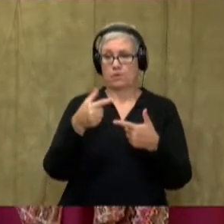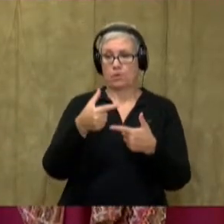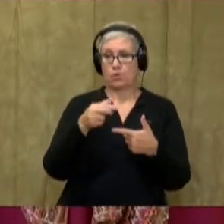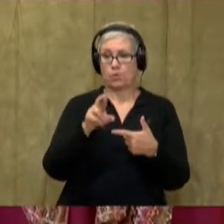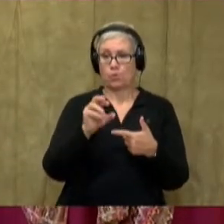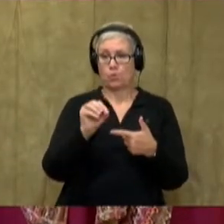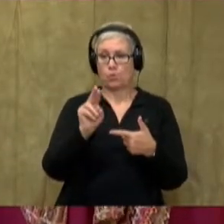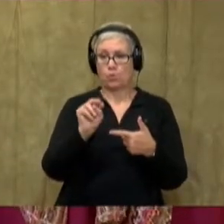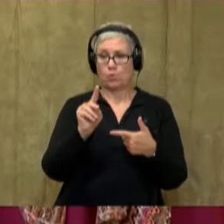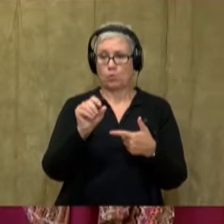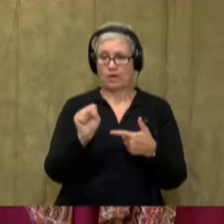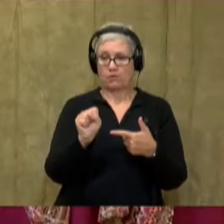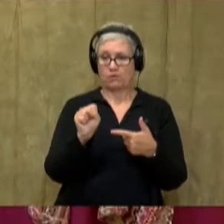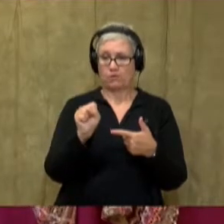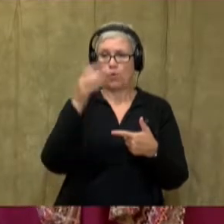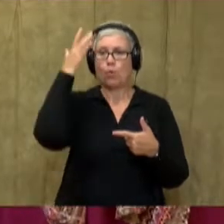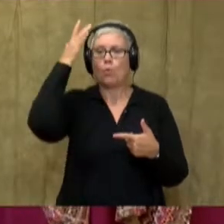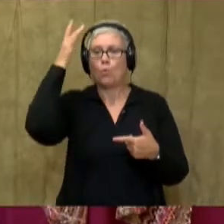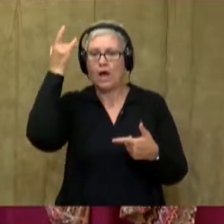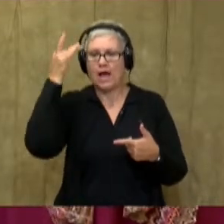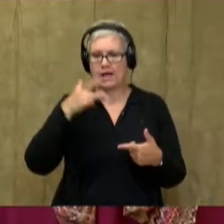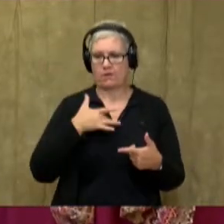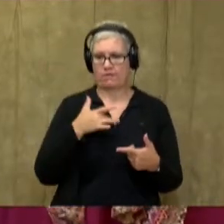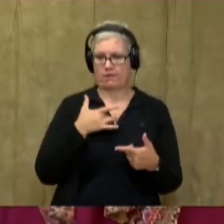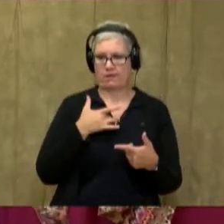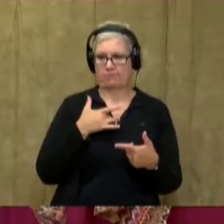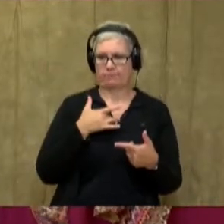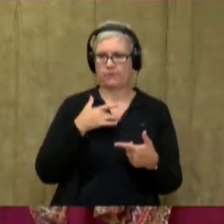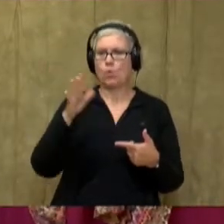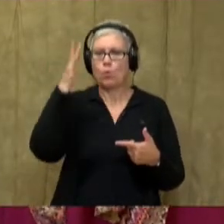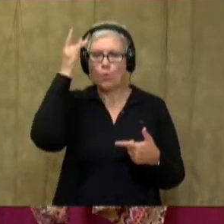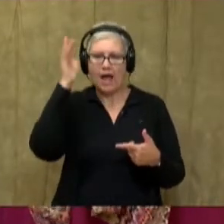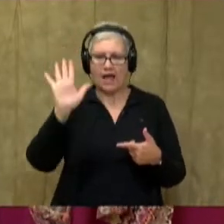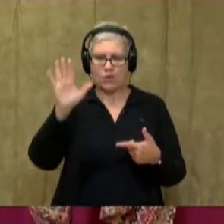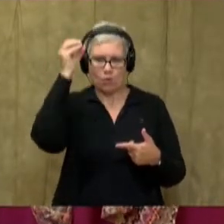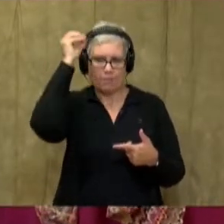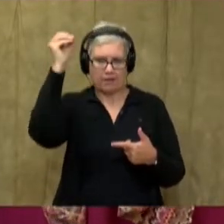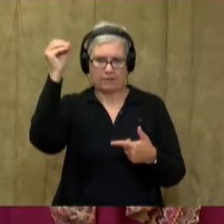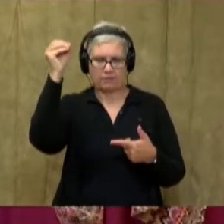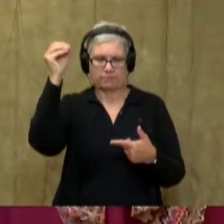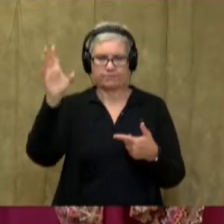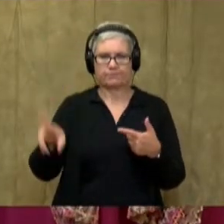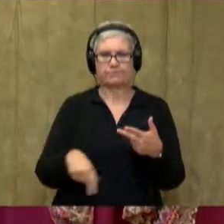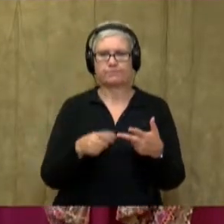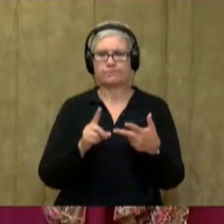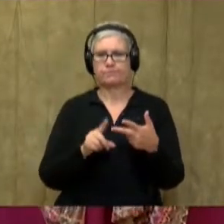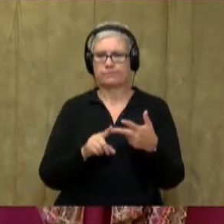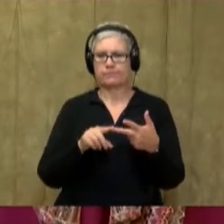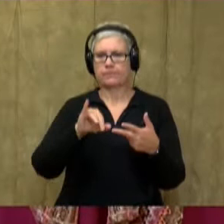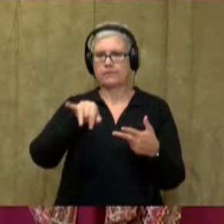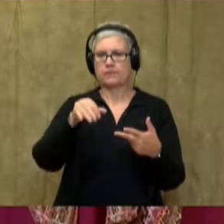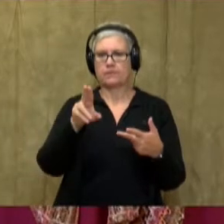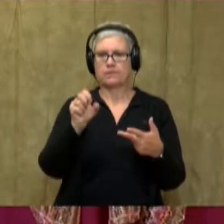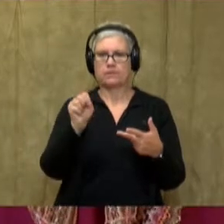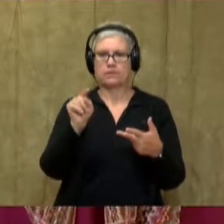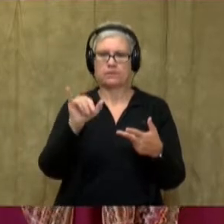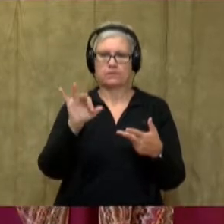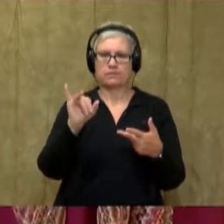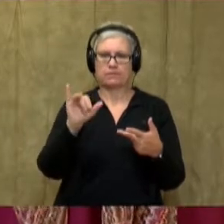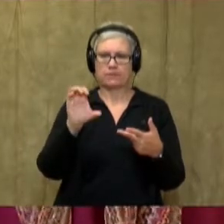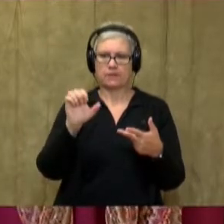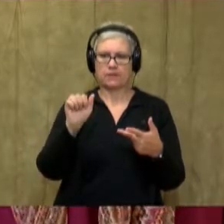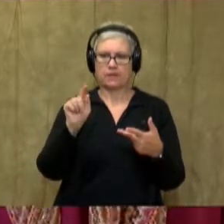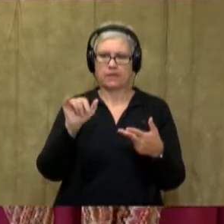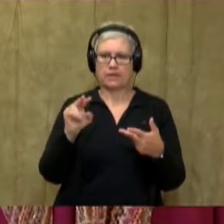reasons for why you agree or disagree with a topic. Justification is backing it up with